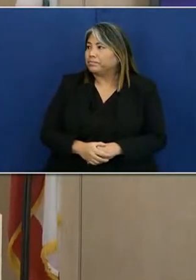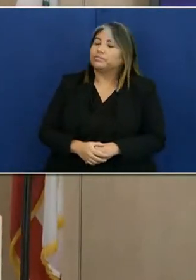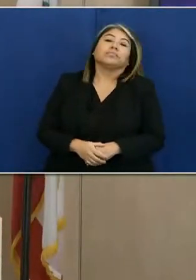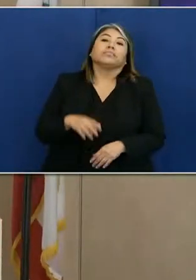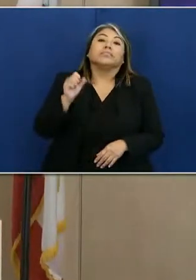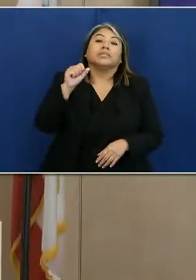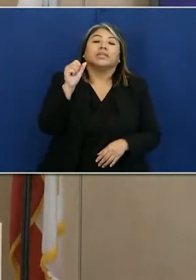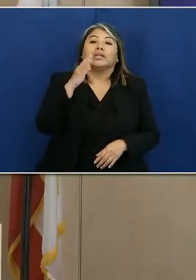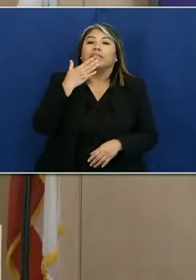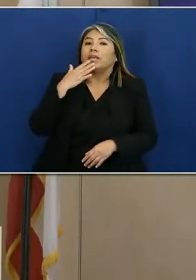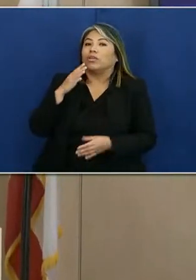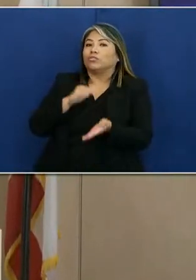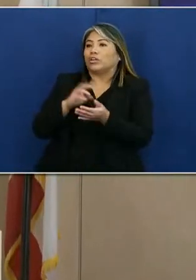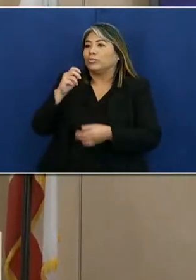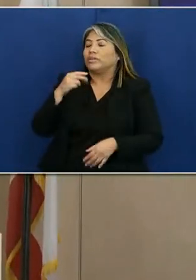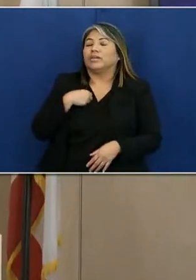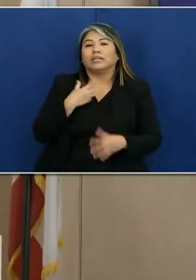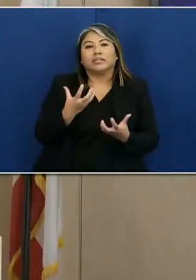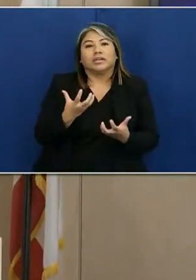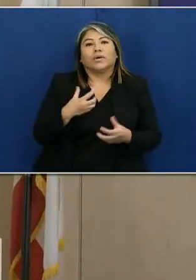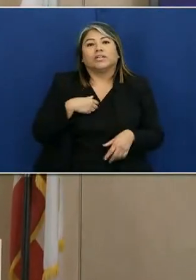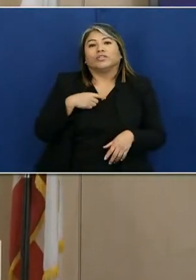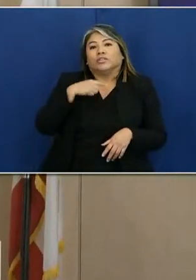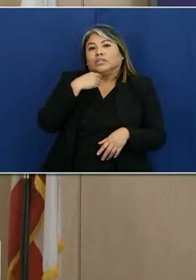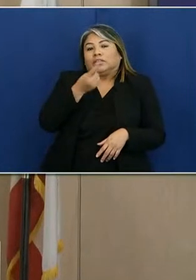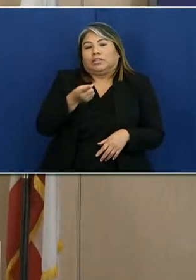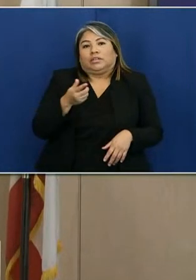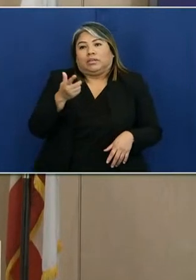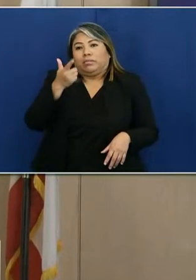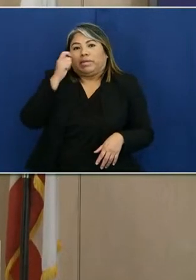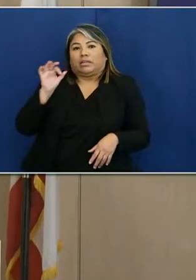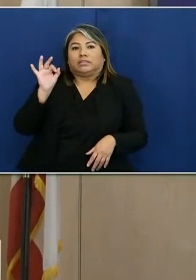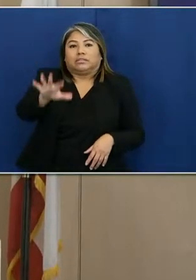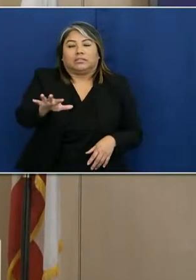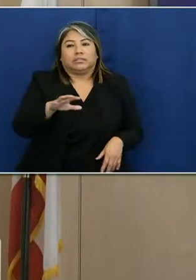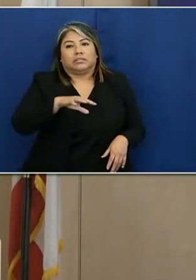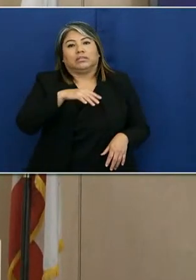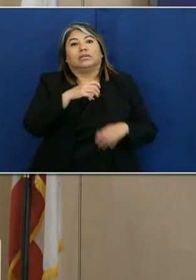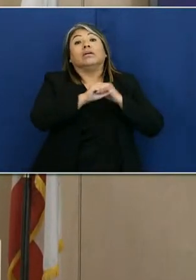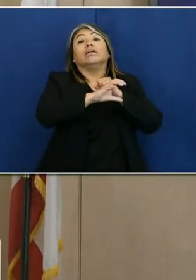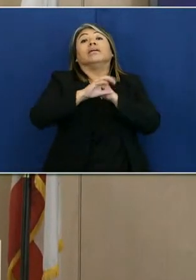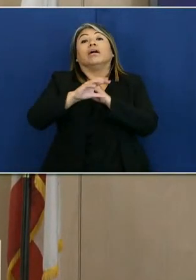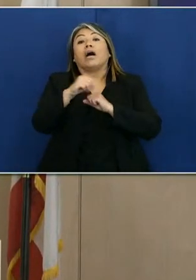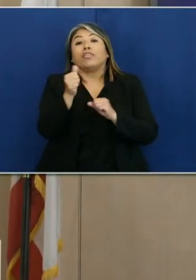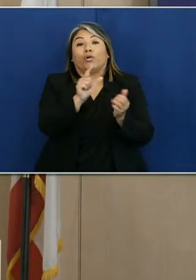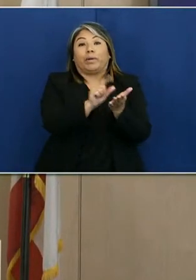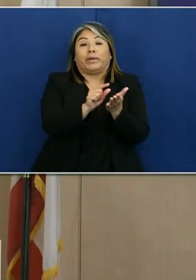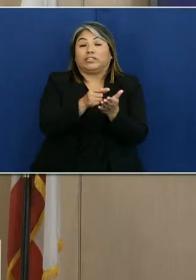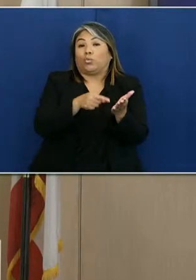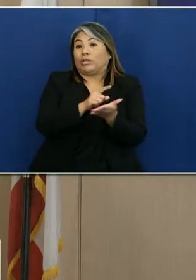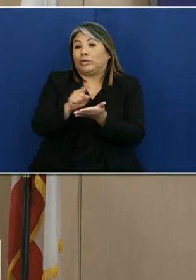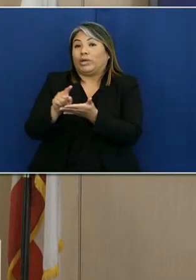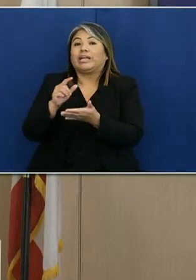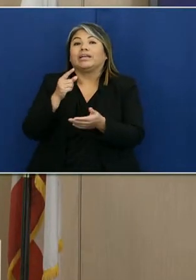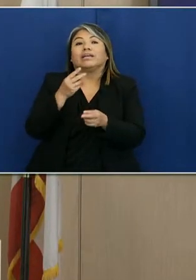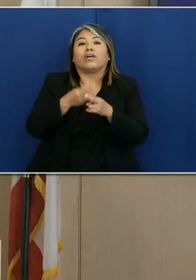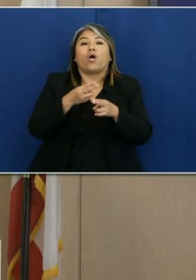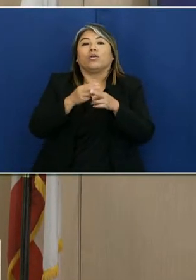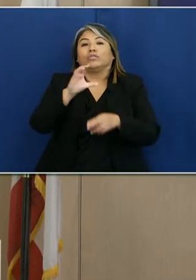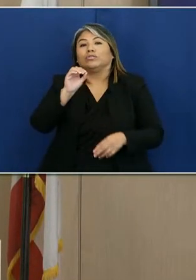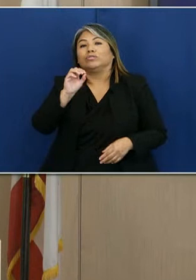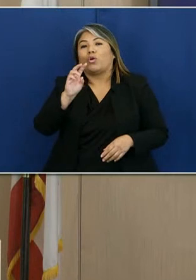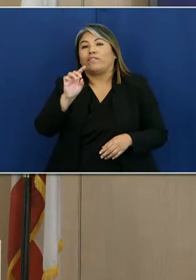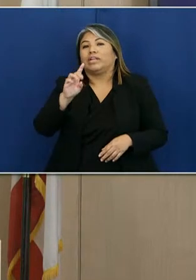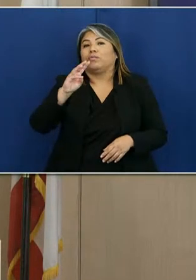Yes, thanks. Thanks, Dr. Wooten. I couldn't resist jumping in because it gives me a chance to plug our other publication once a week, which is the COVID Watch, which we put out